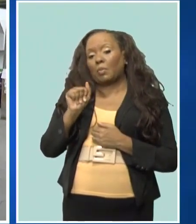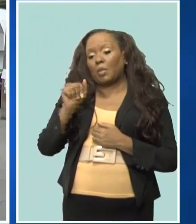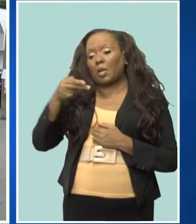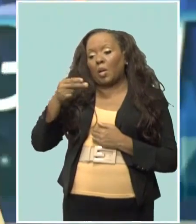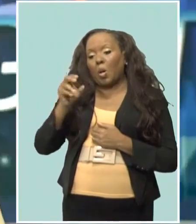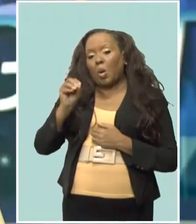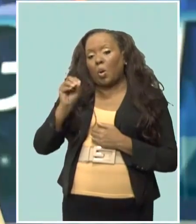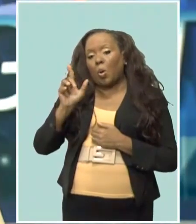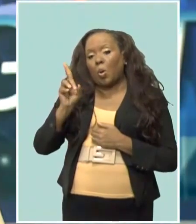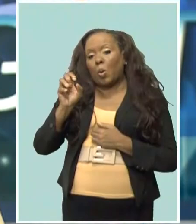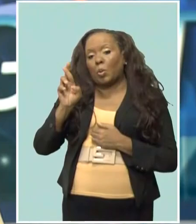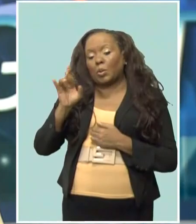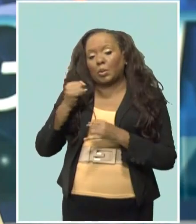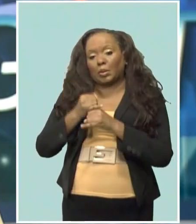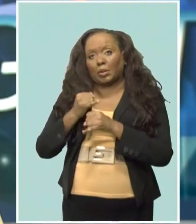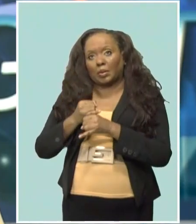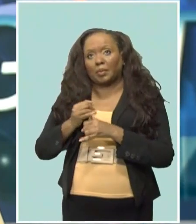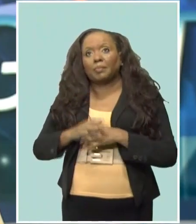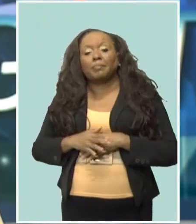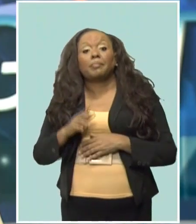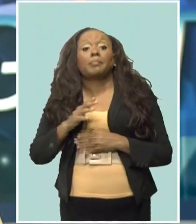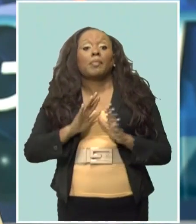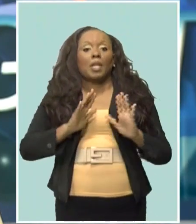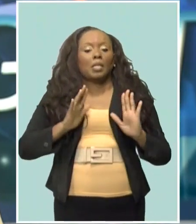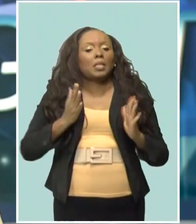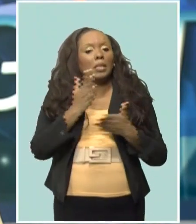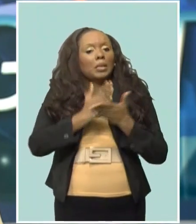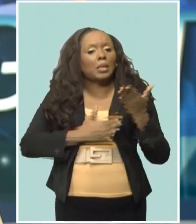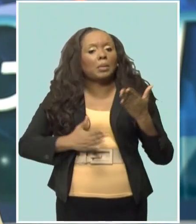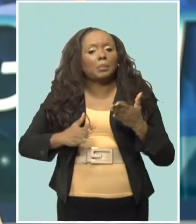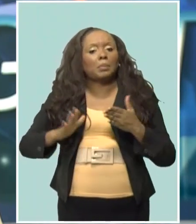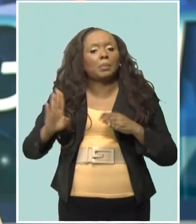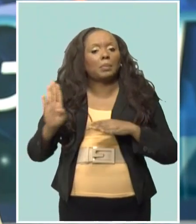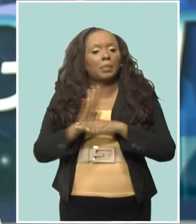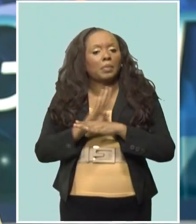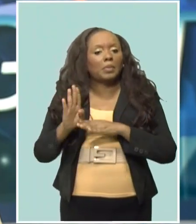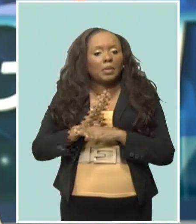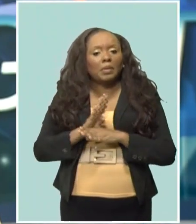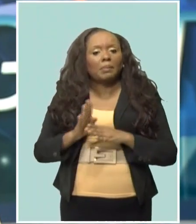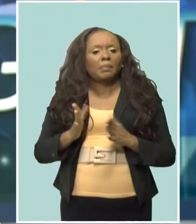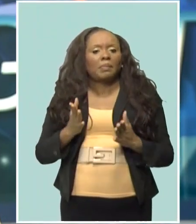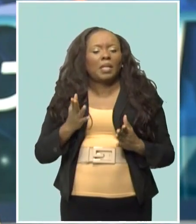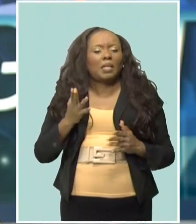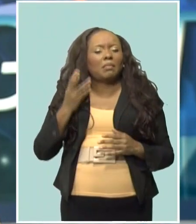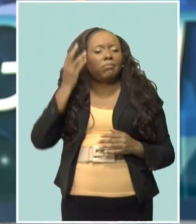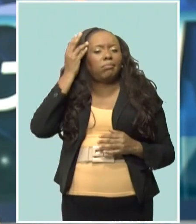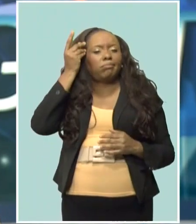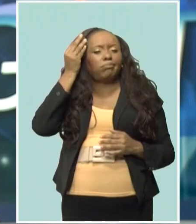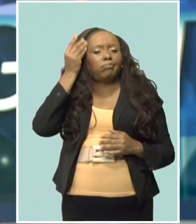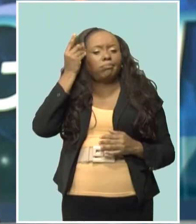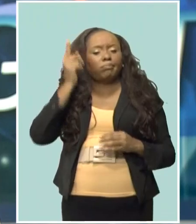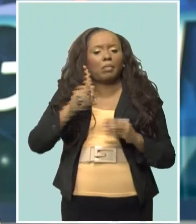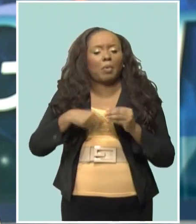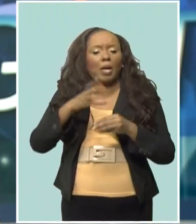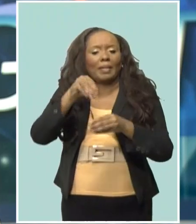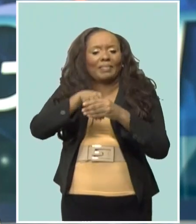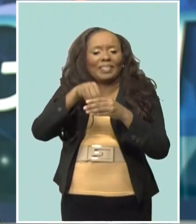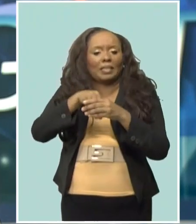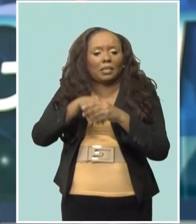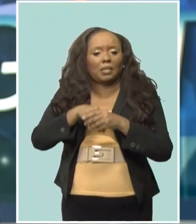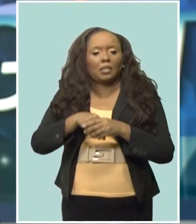News. Great initiative. Now, while some local businesses may be considering investing in the U.S. market to avoid